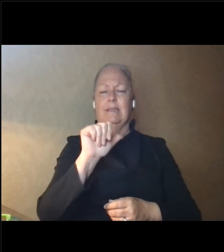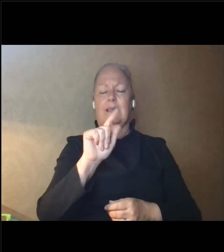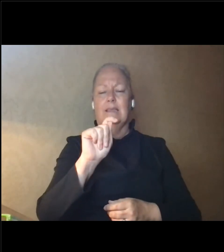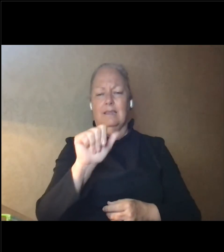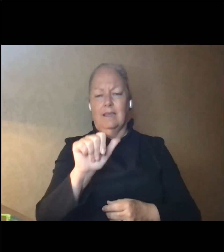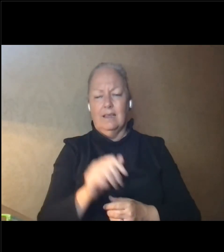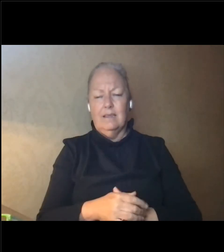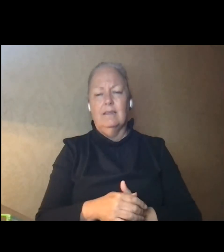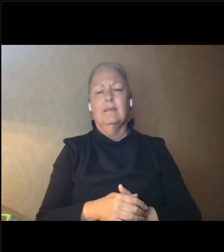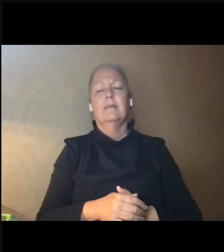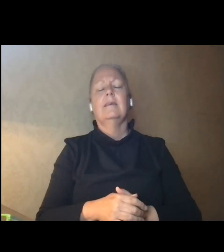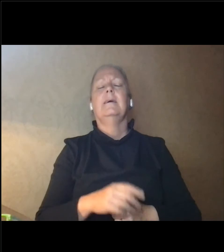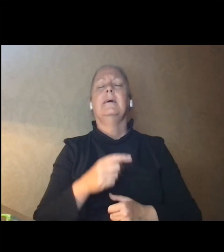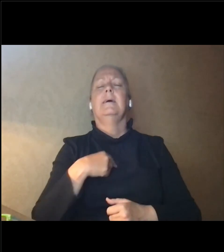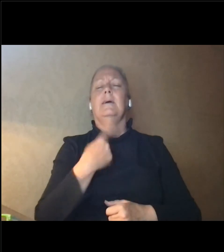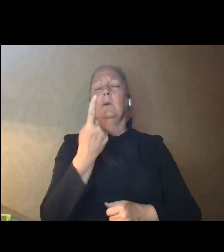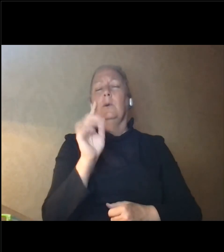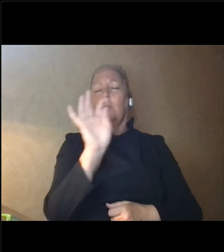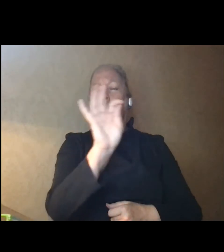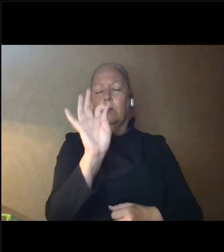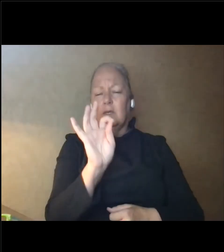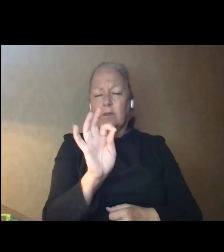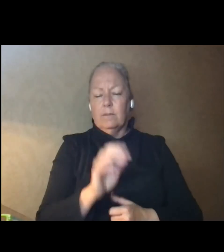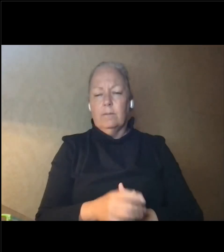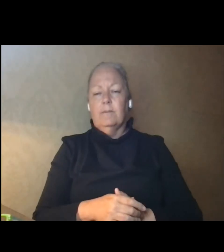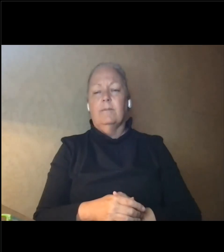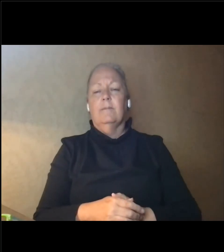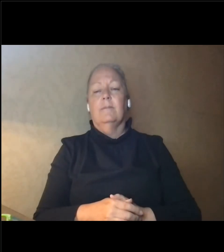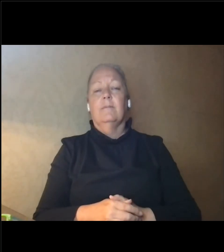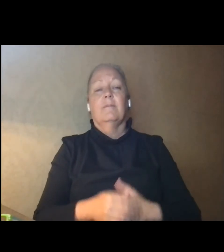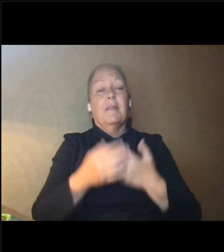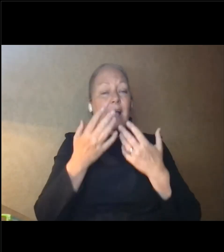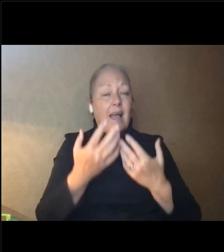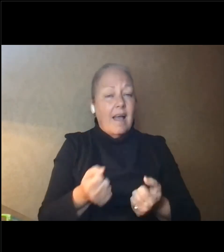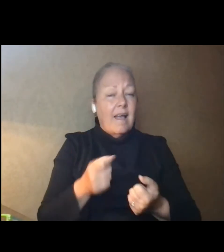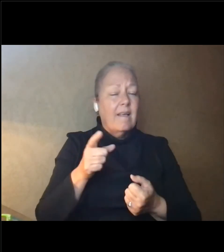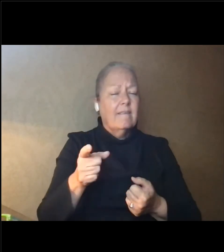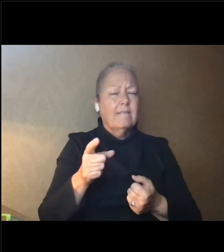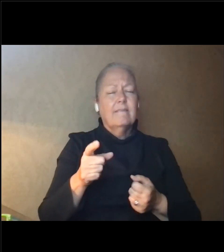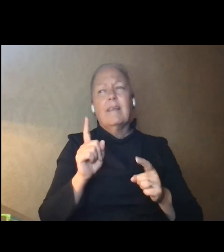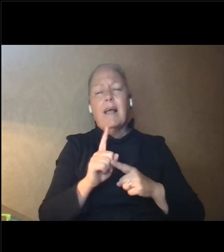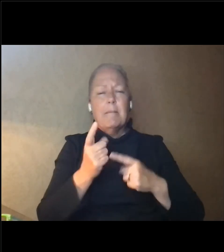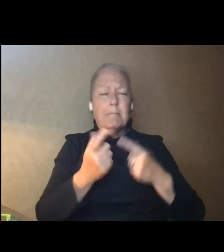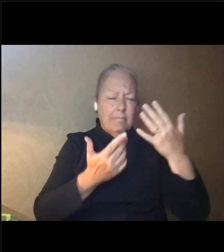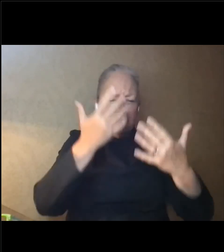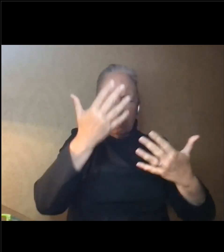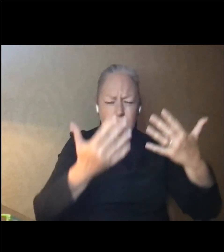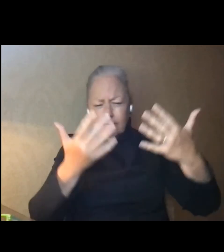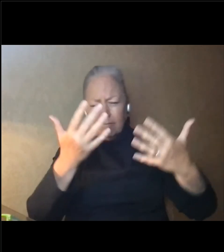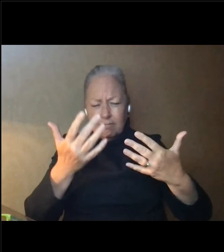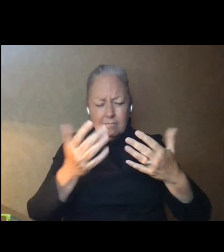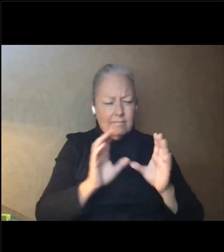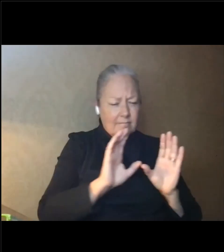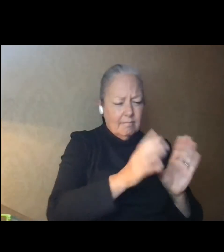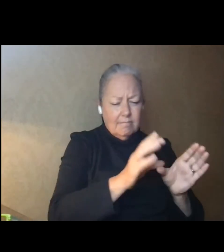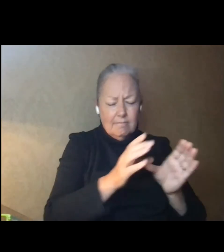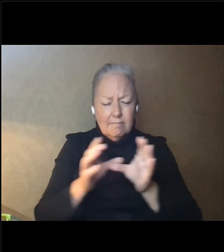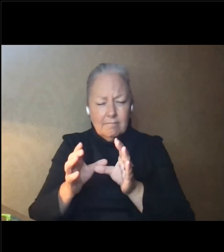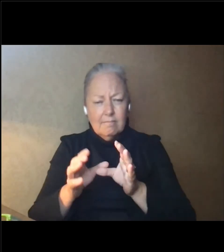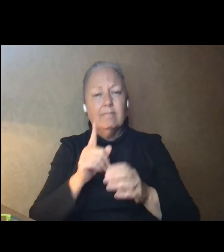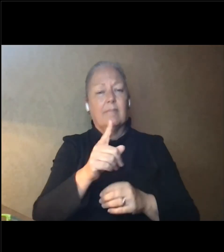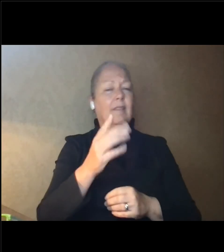looking at, are estimates available for gender minorities in need of rehab and